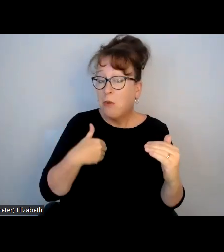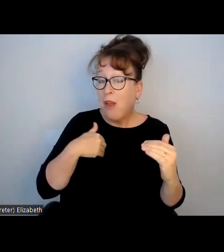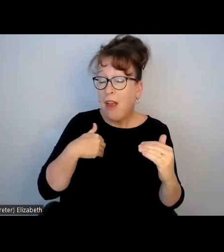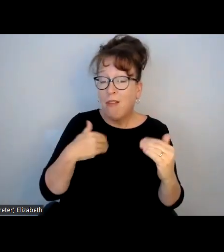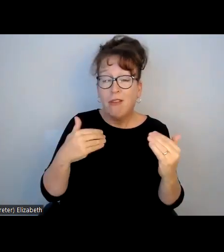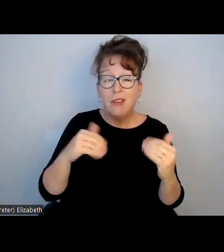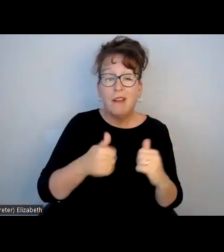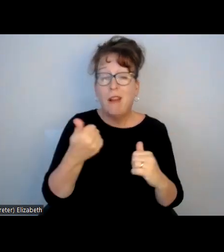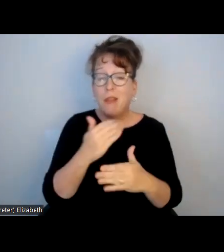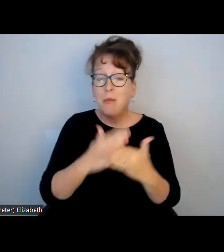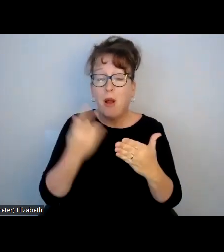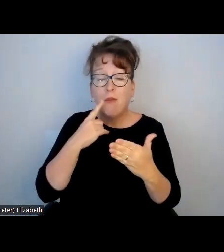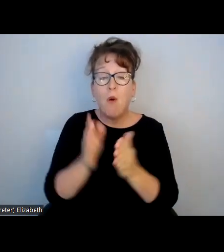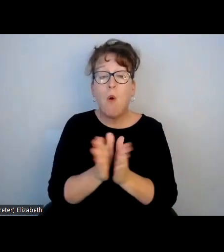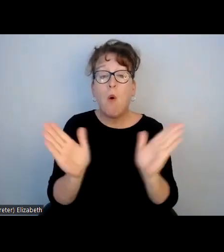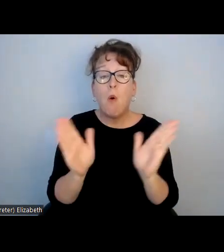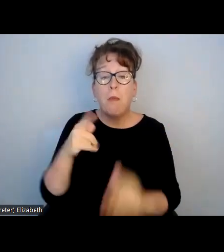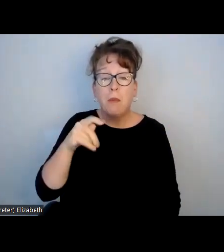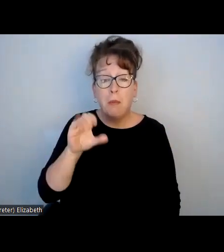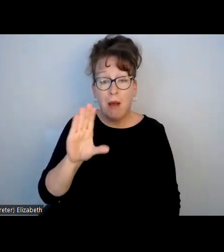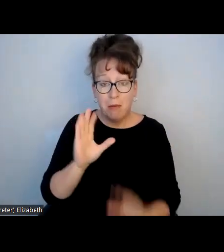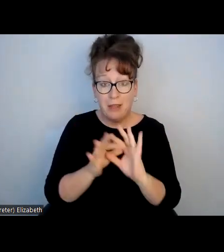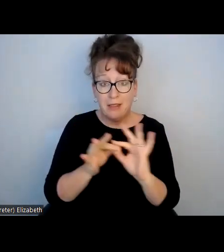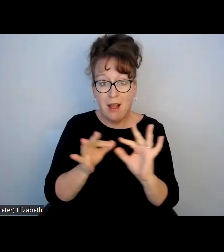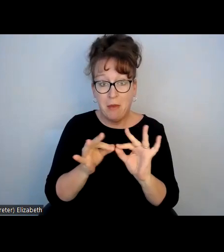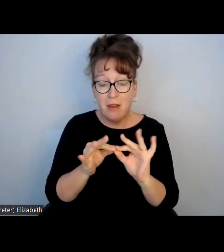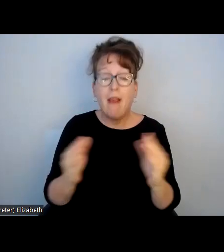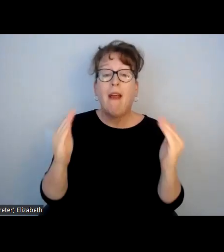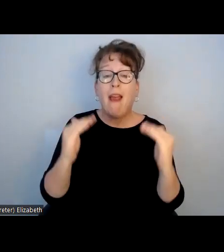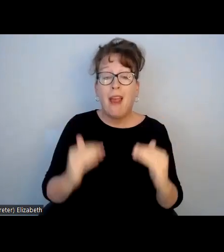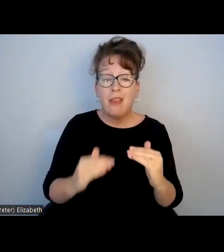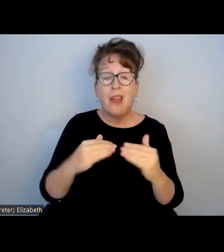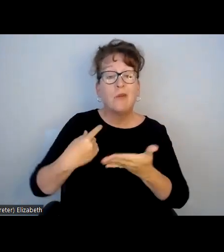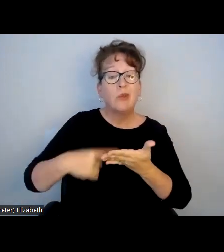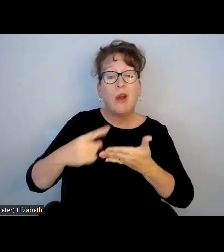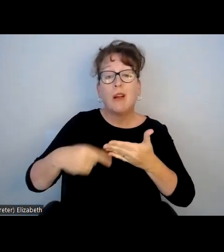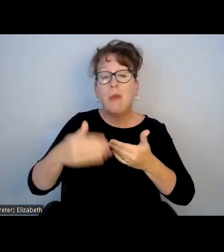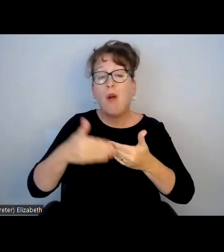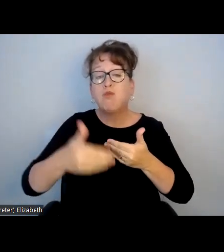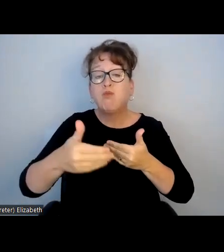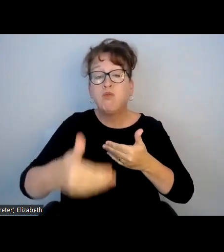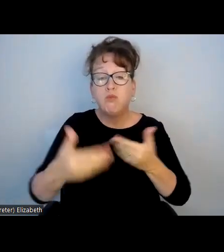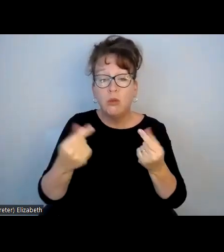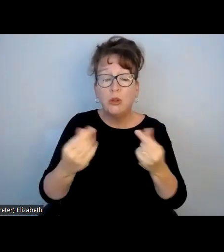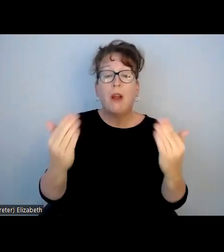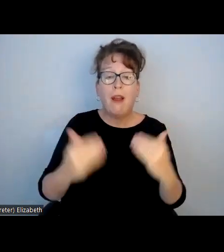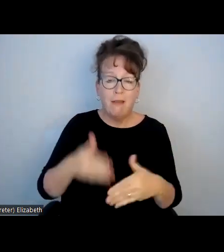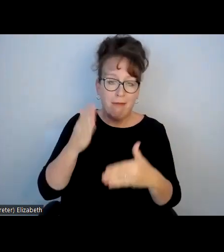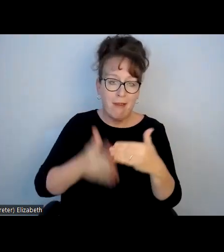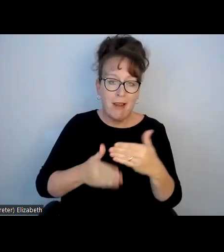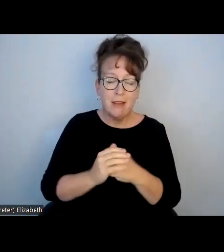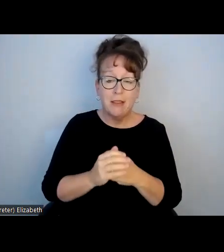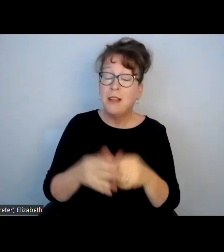for public comment period, and then we will do next steps and wrap it up. And so now I'll just like